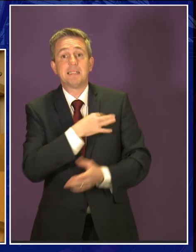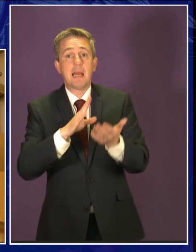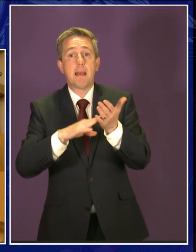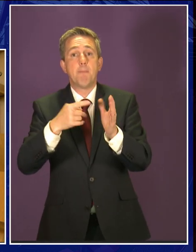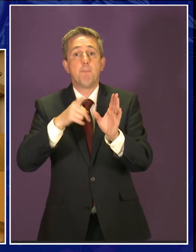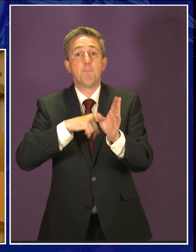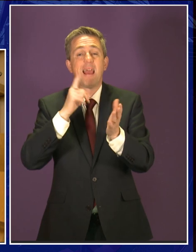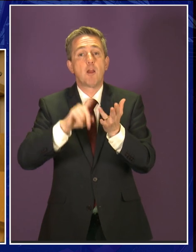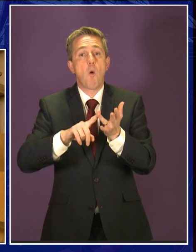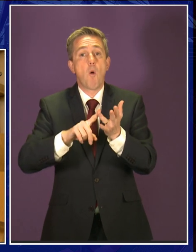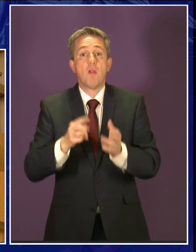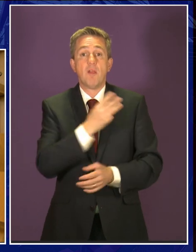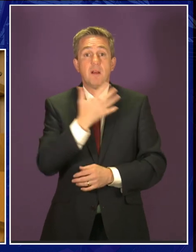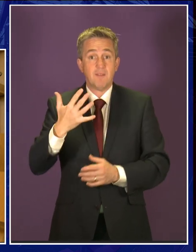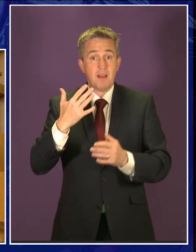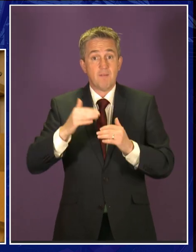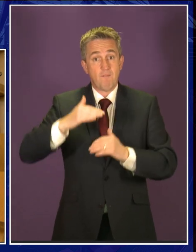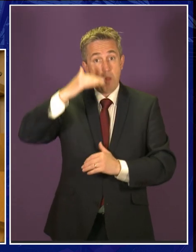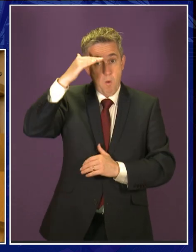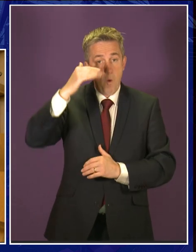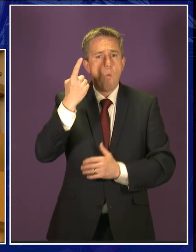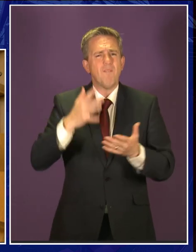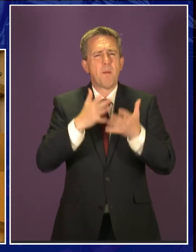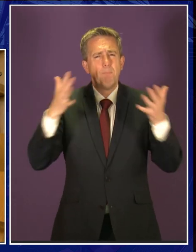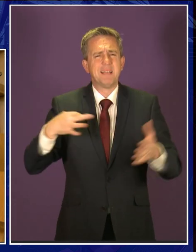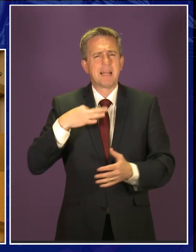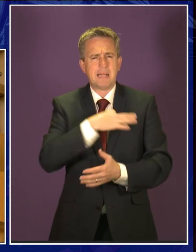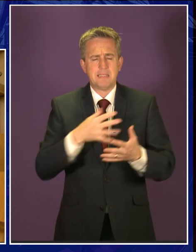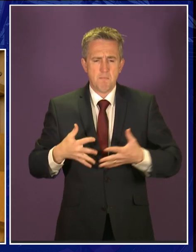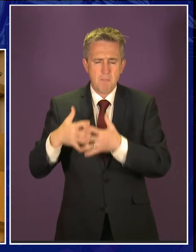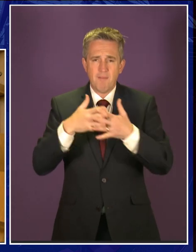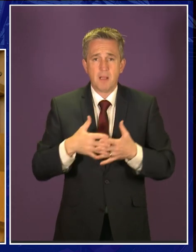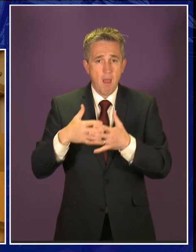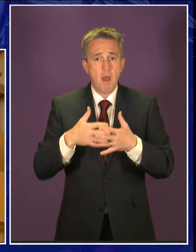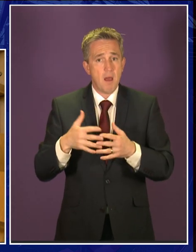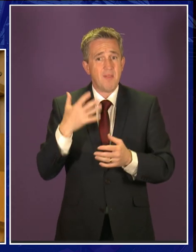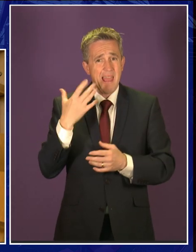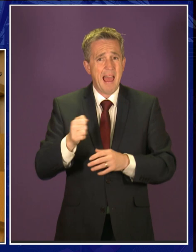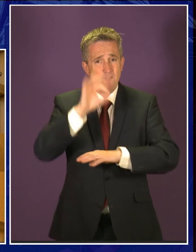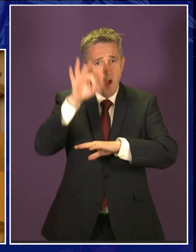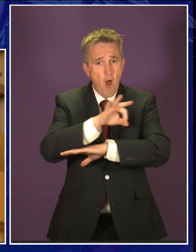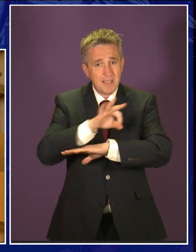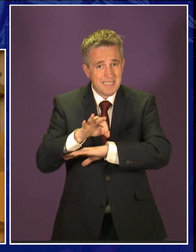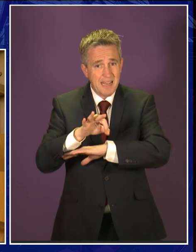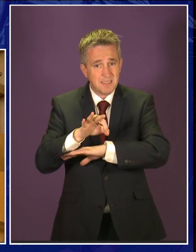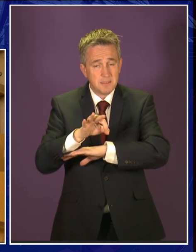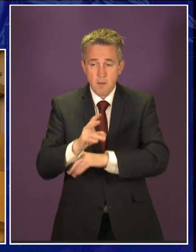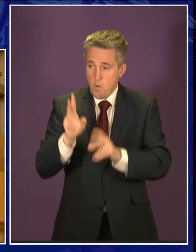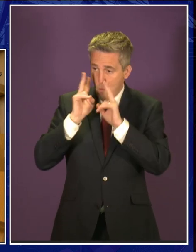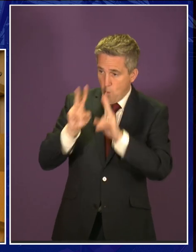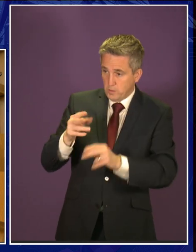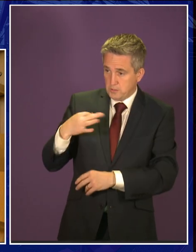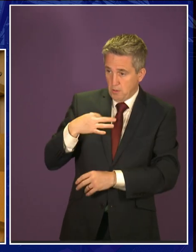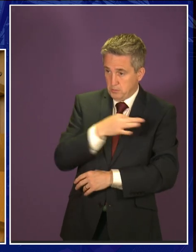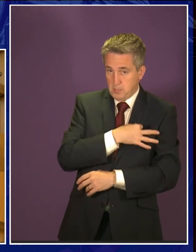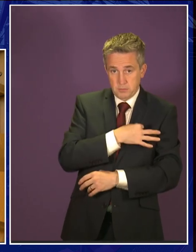Clinic, on the 35th floor, it's one of the largest clinics in the United States, has architects observing doctors as